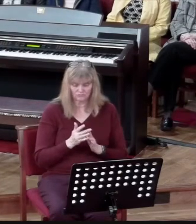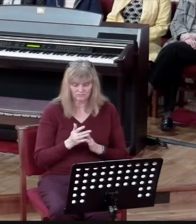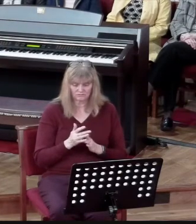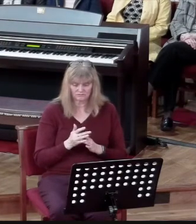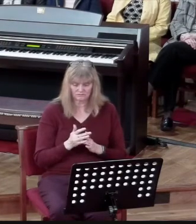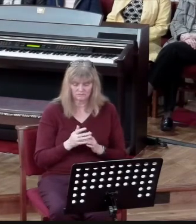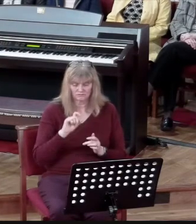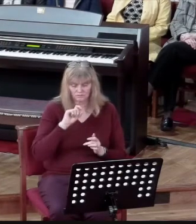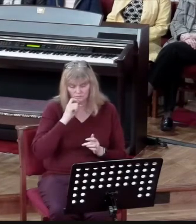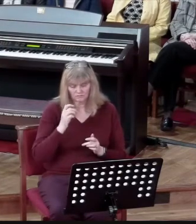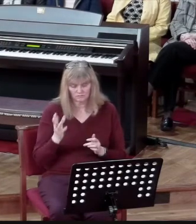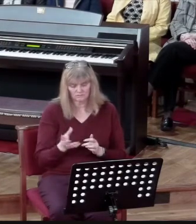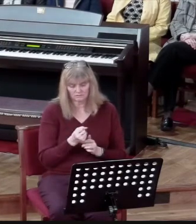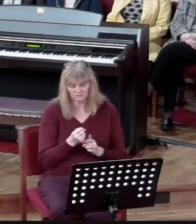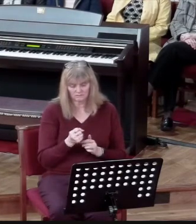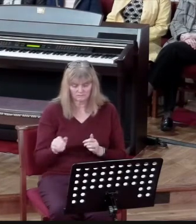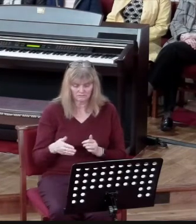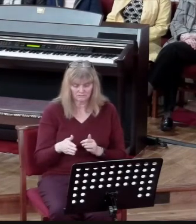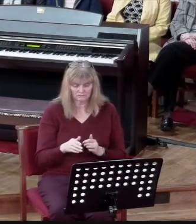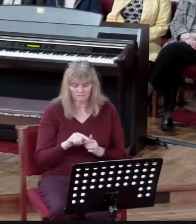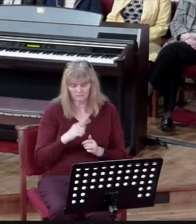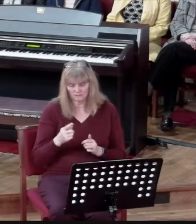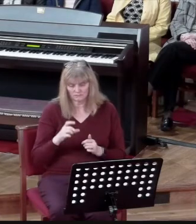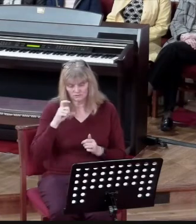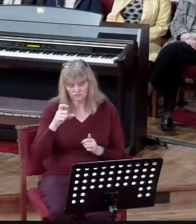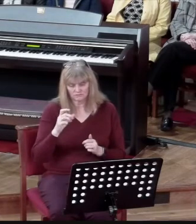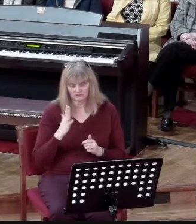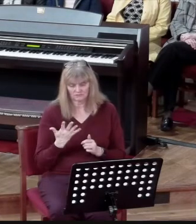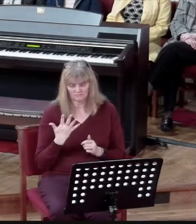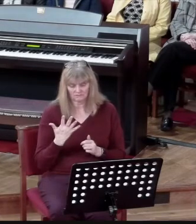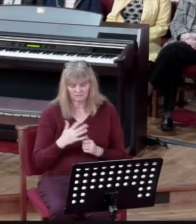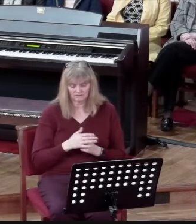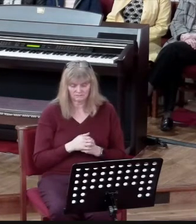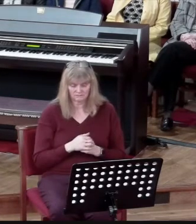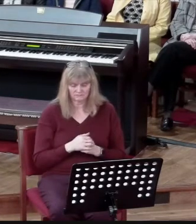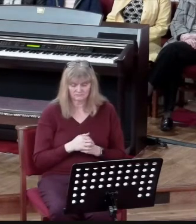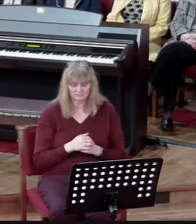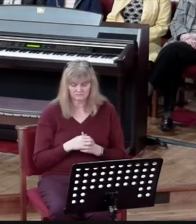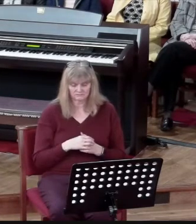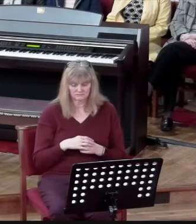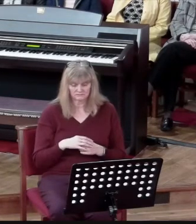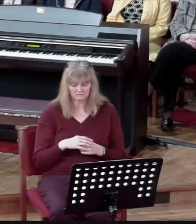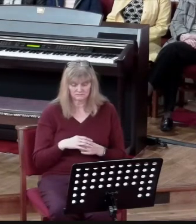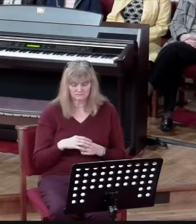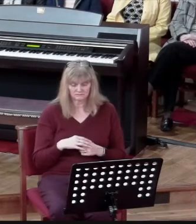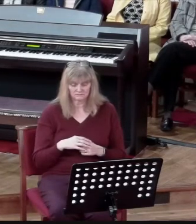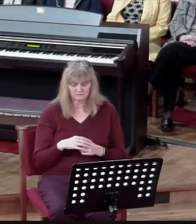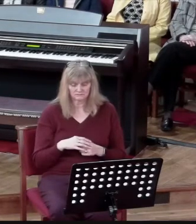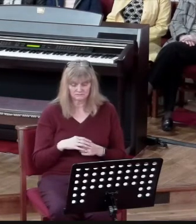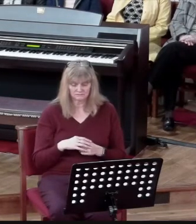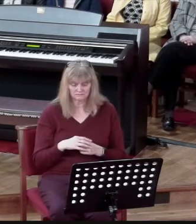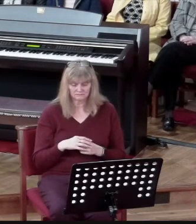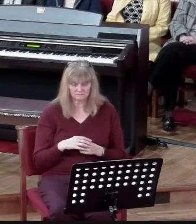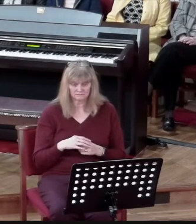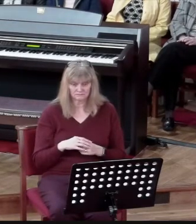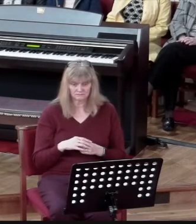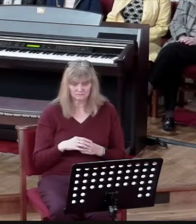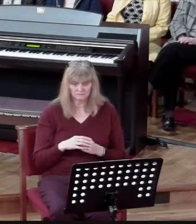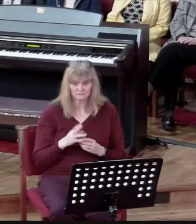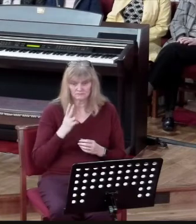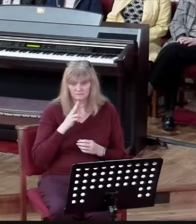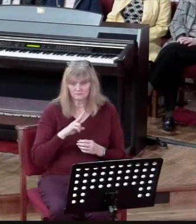find way back in Luke chapter 5. Now, there's a window here, a stained glass window in quite a few, of